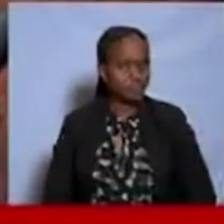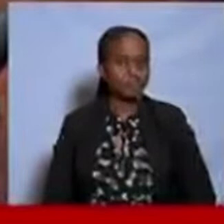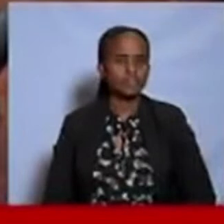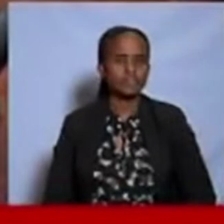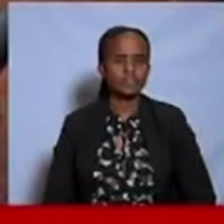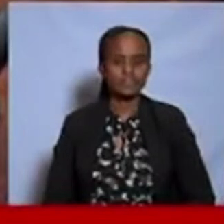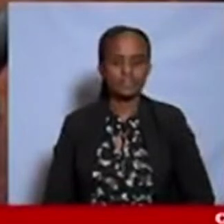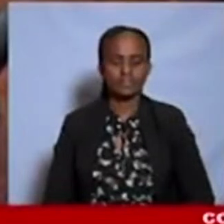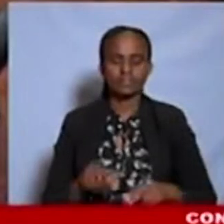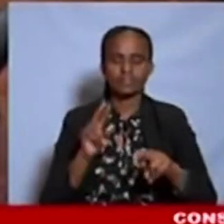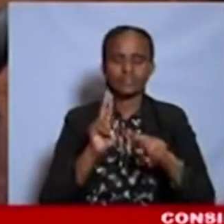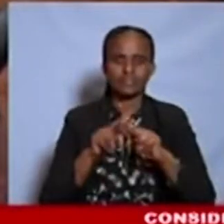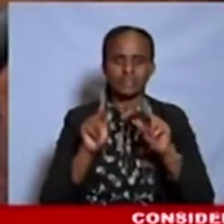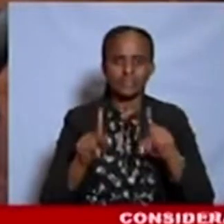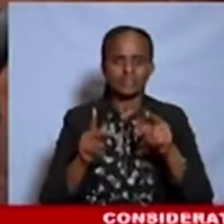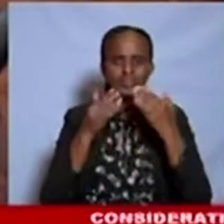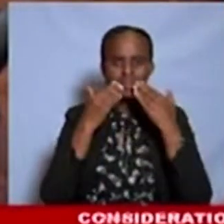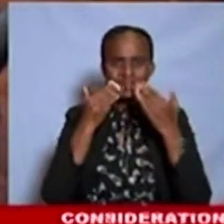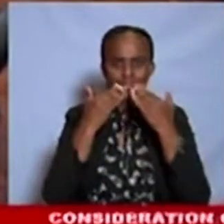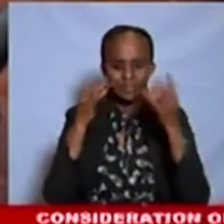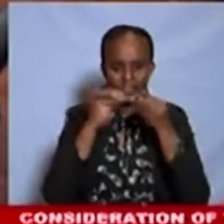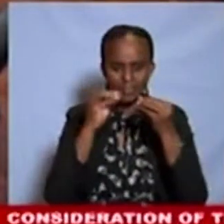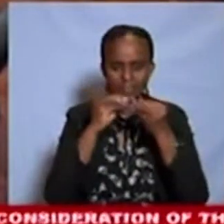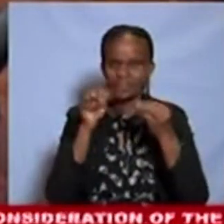Thank you, Chair. Any further questions?